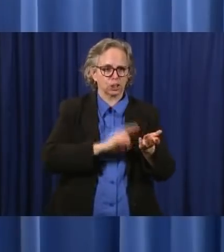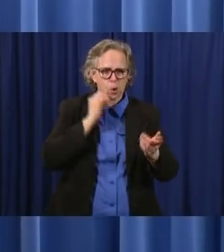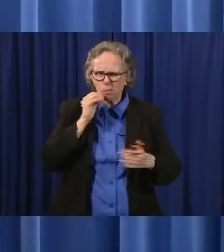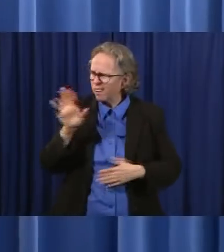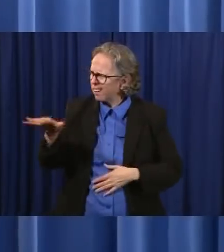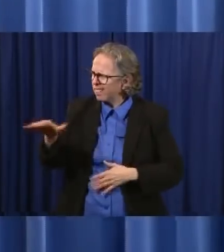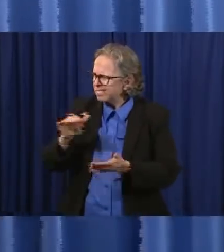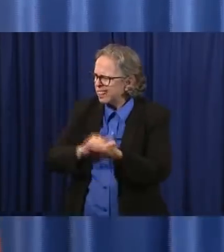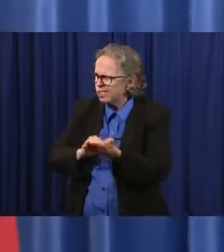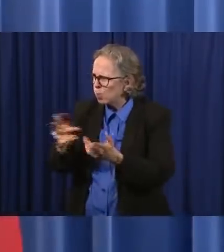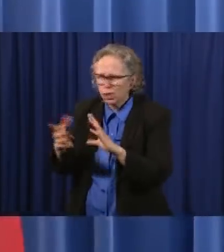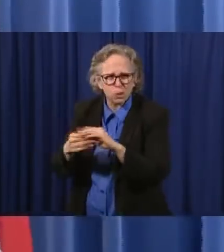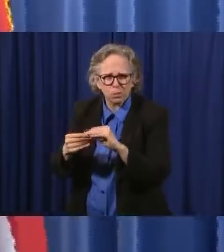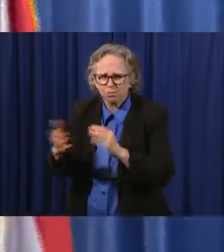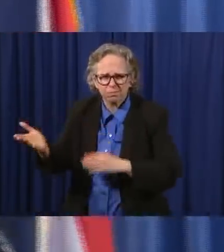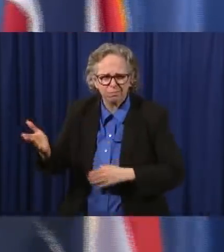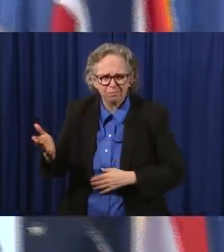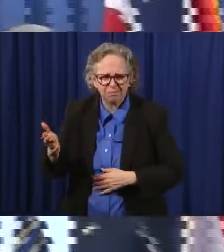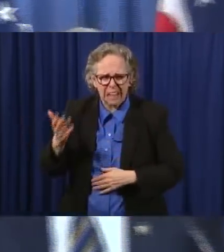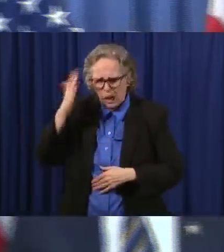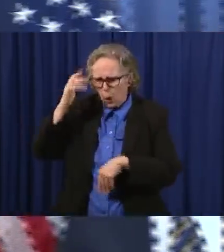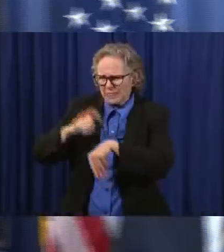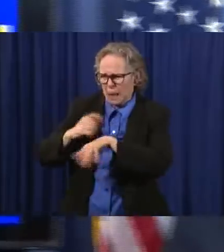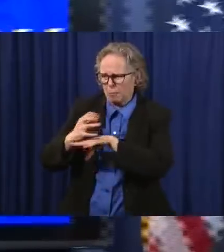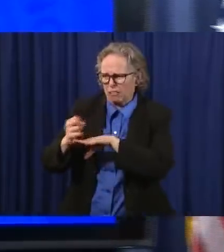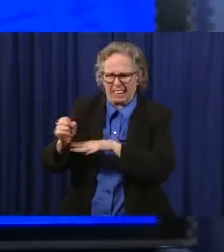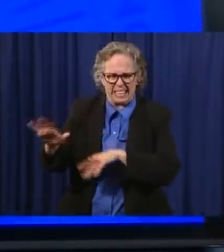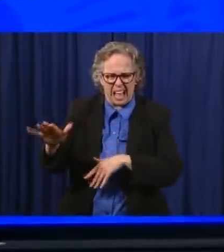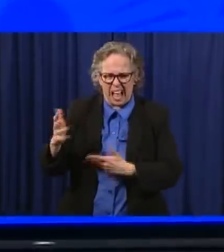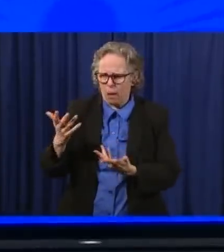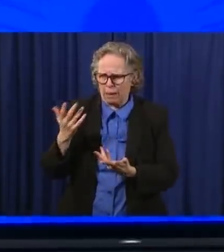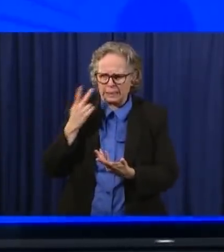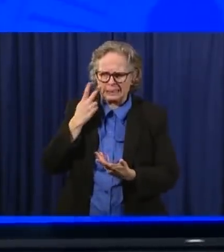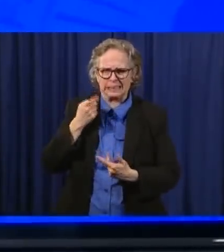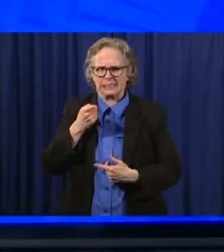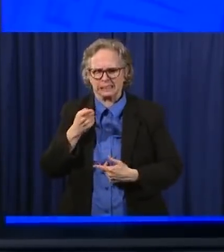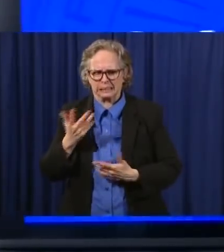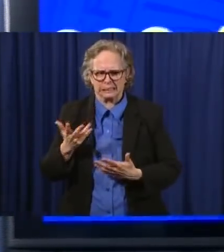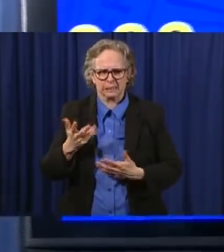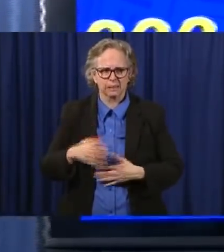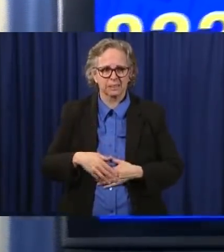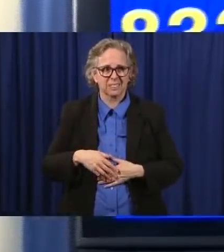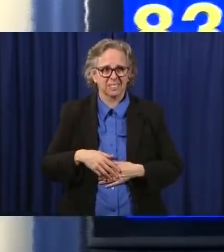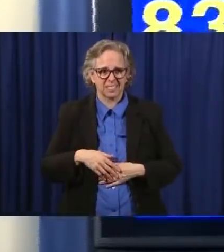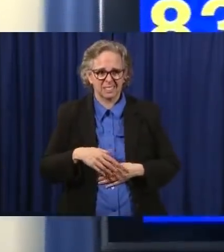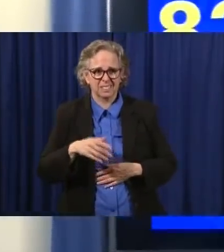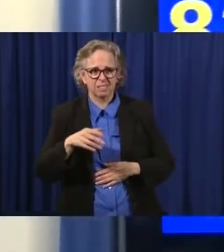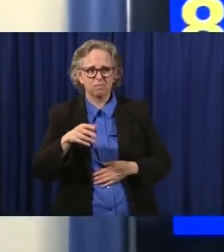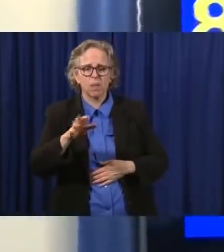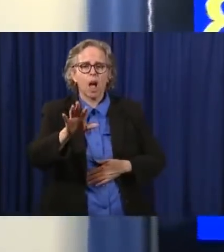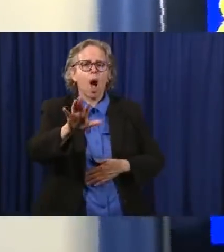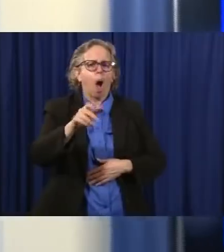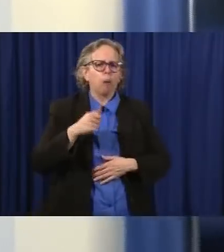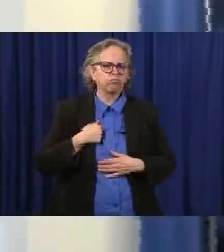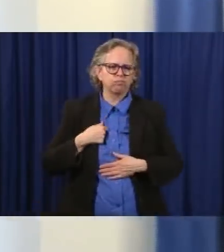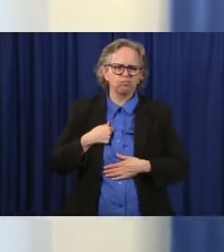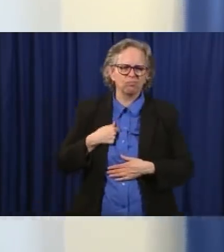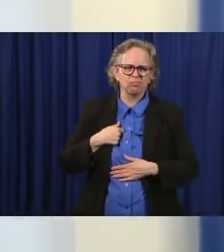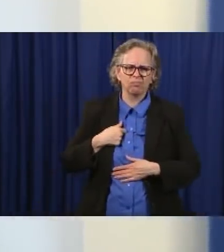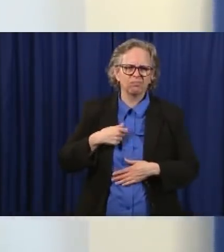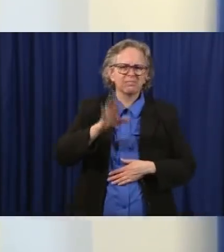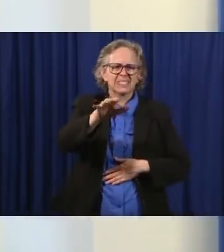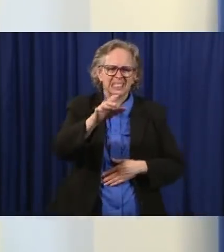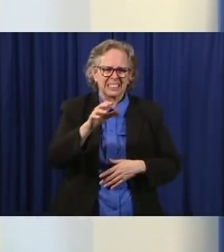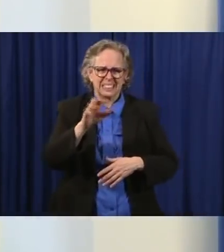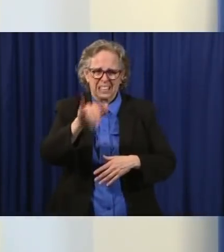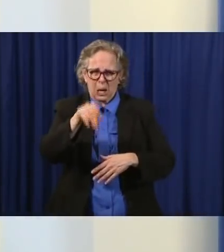that. I know we're running out of time. I see Eric is telling me, but anyway, go ahead. No, it's essential, and I know there have been